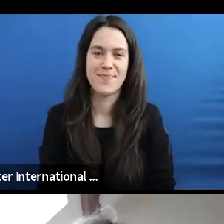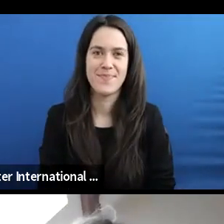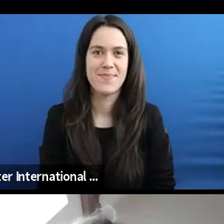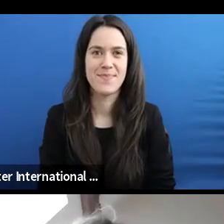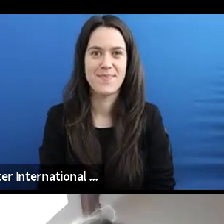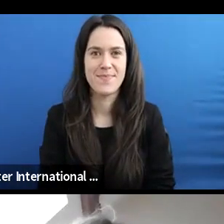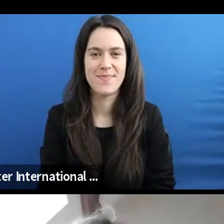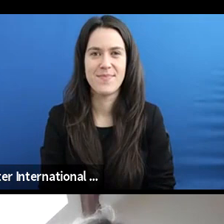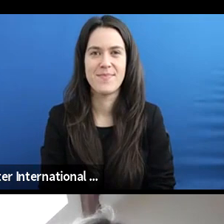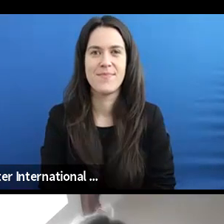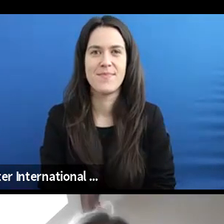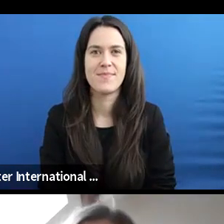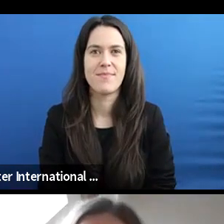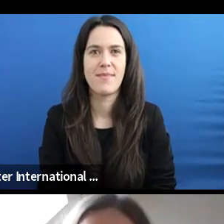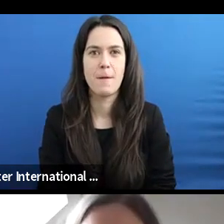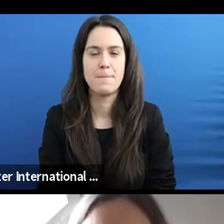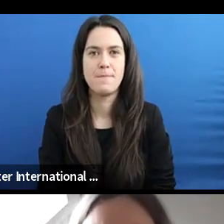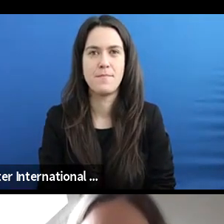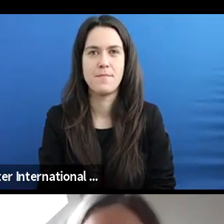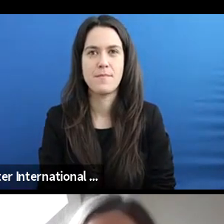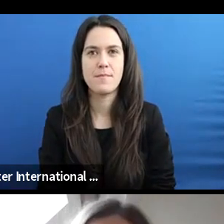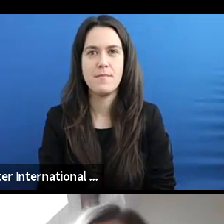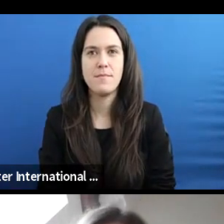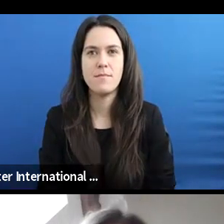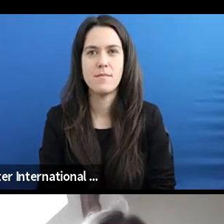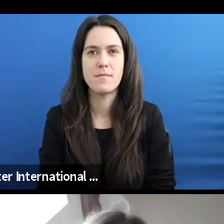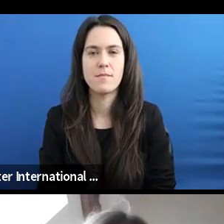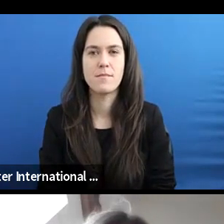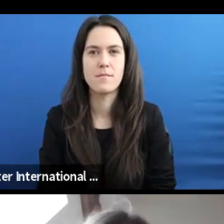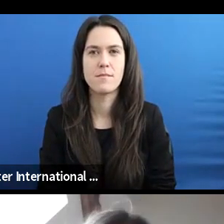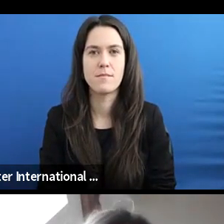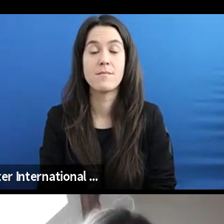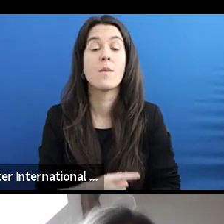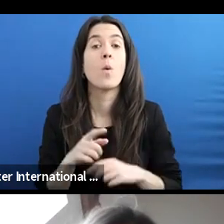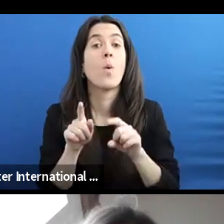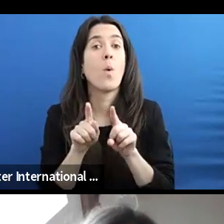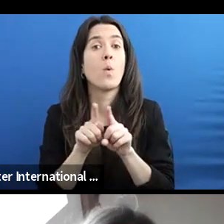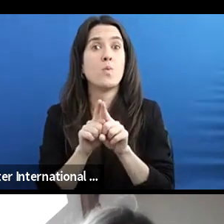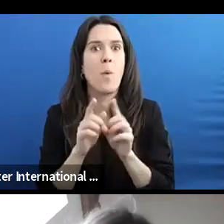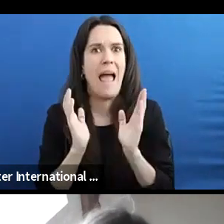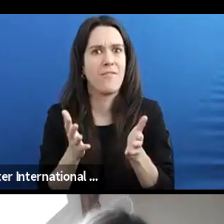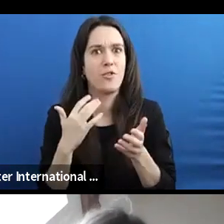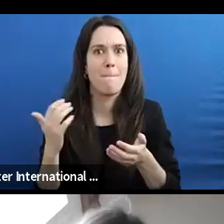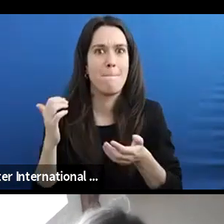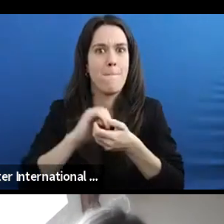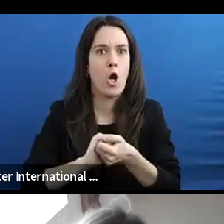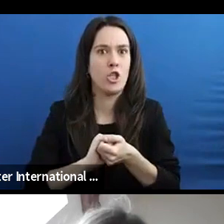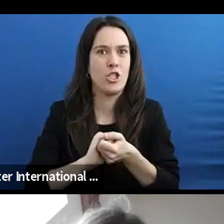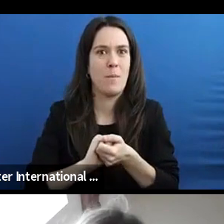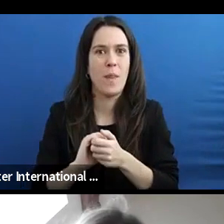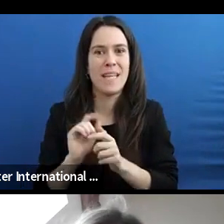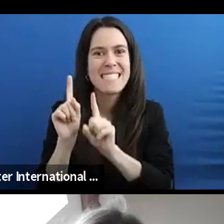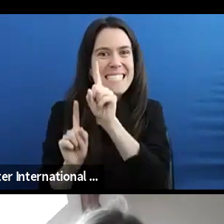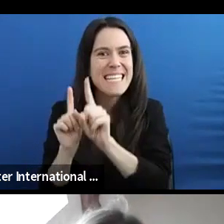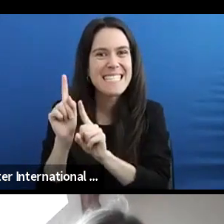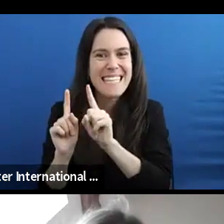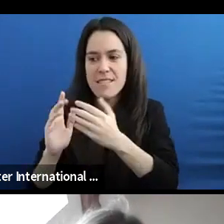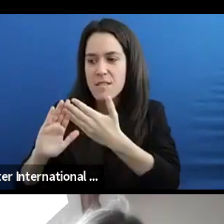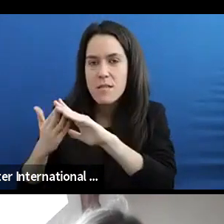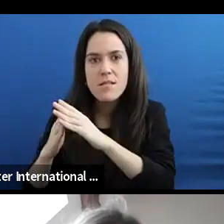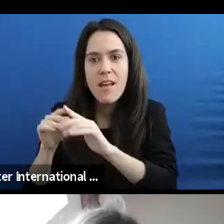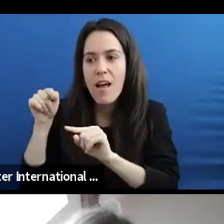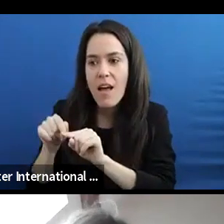There is also many partnership to build with cities, because we have the reflection